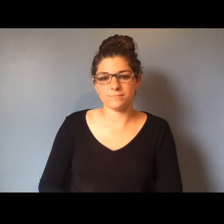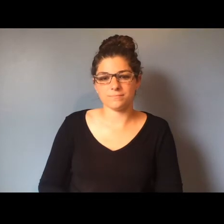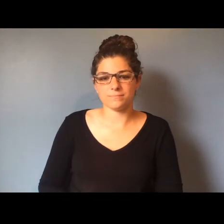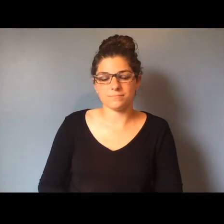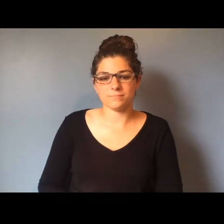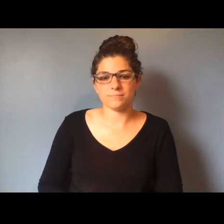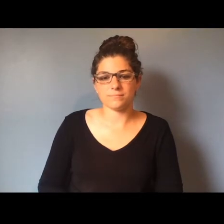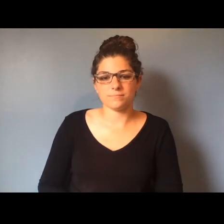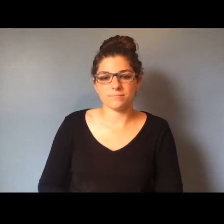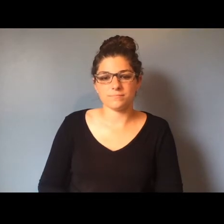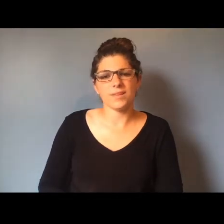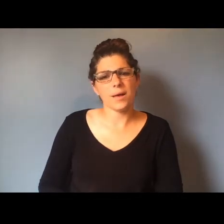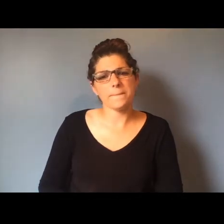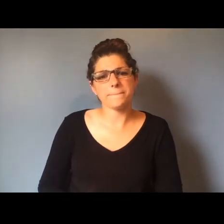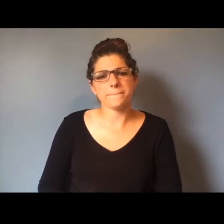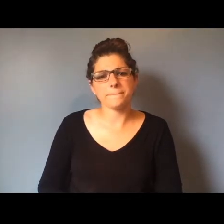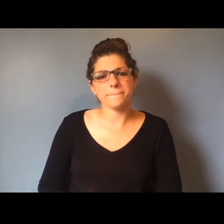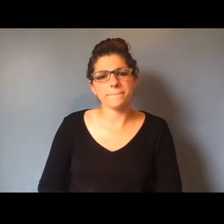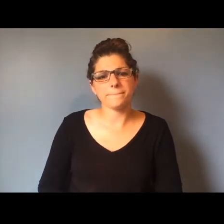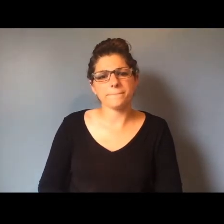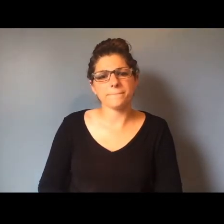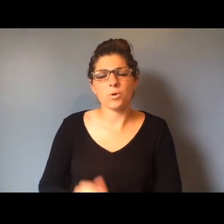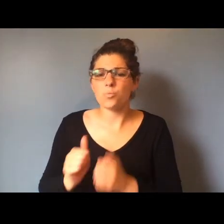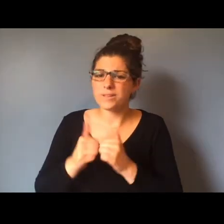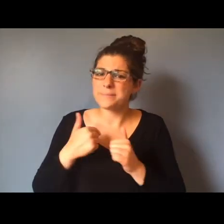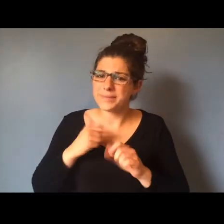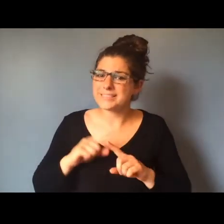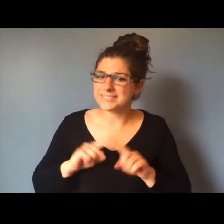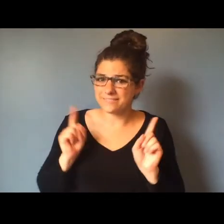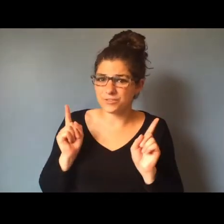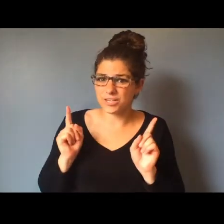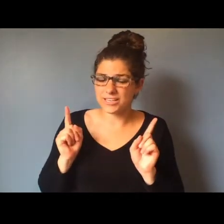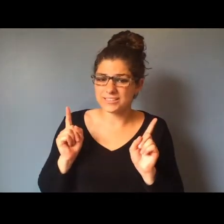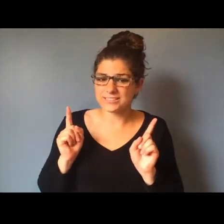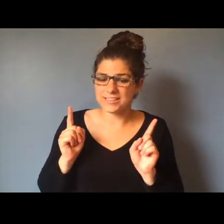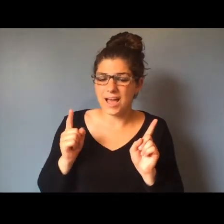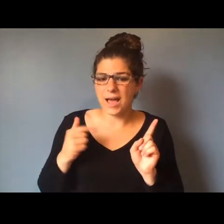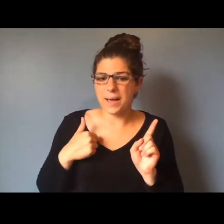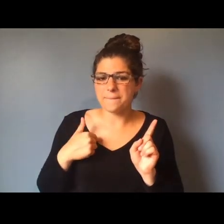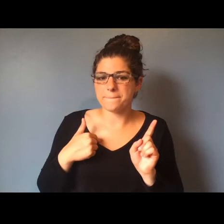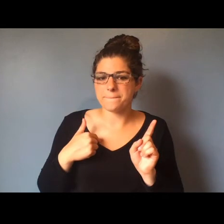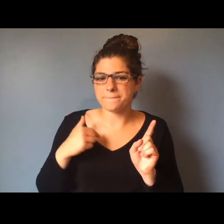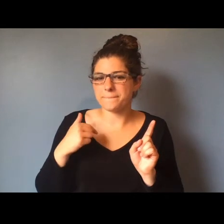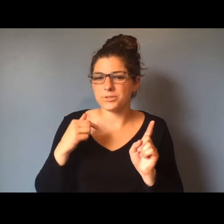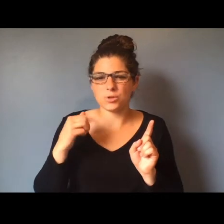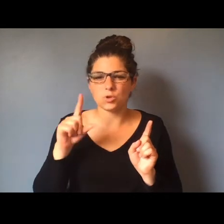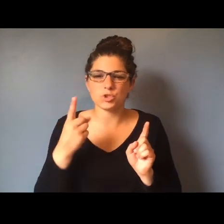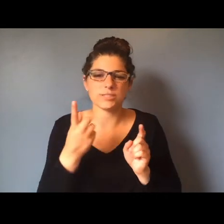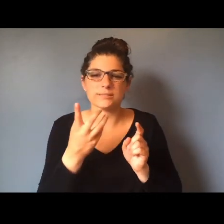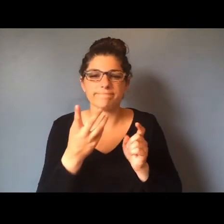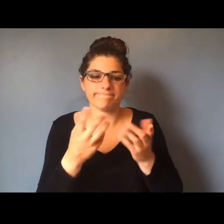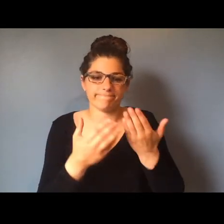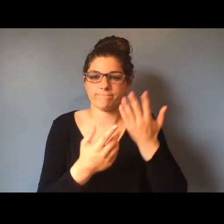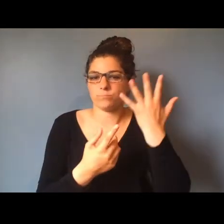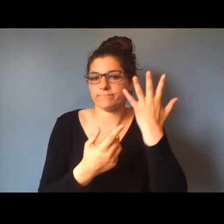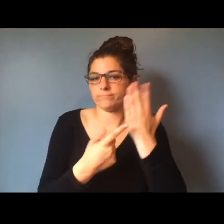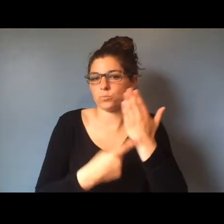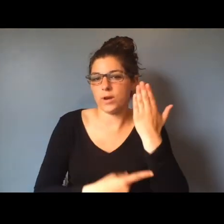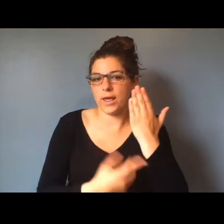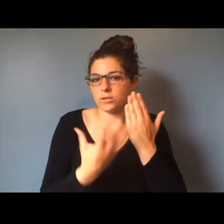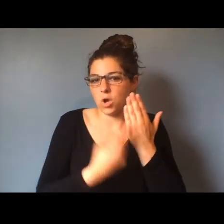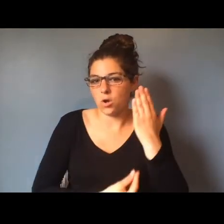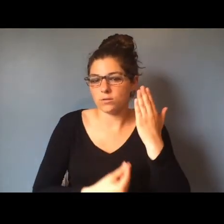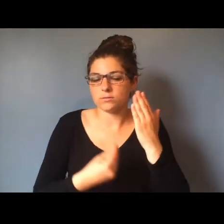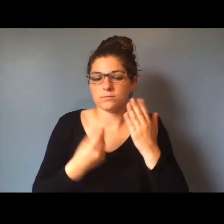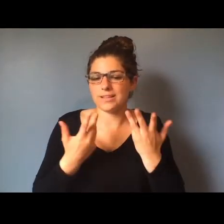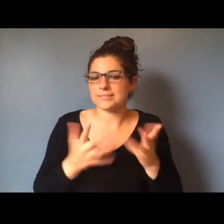I mean, with me it's a little different because I'm missing only a hand. But as